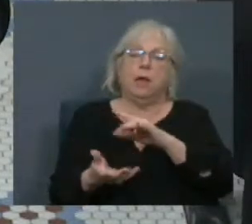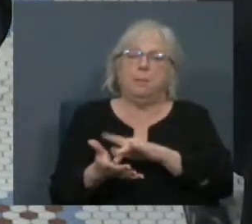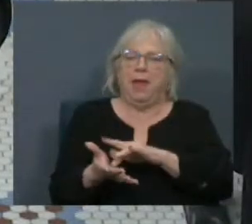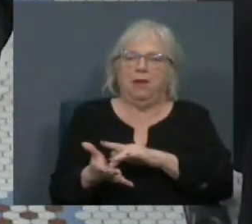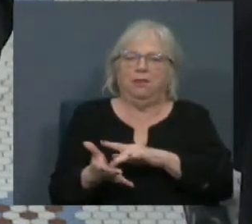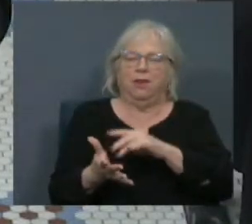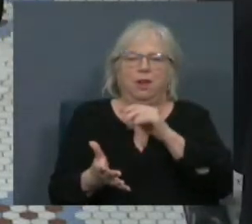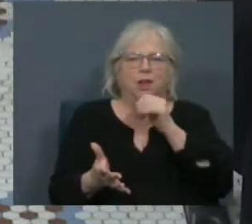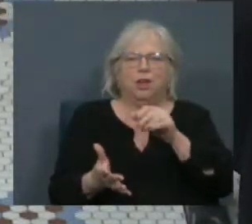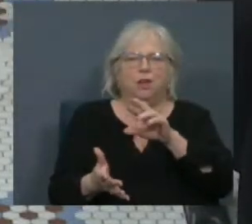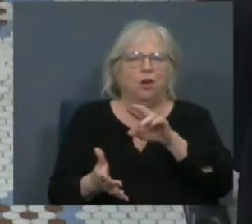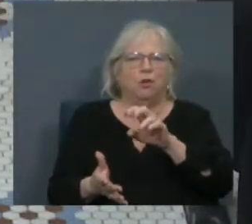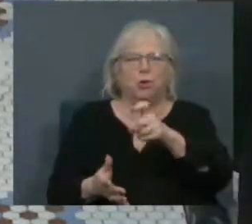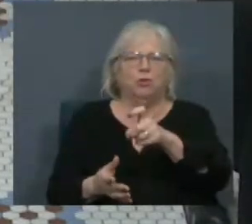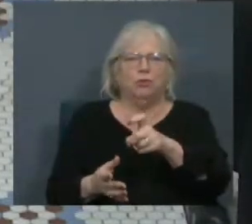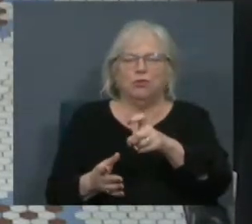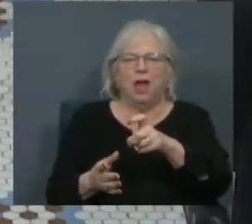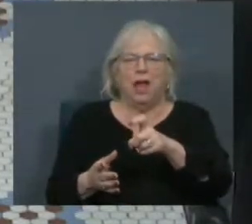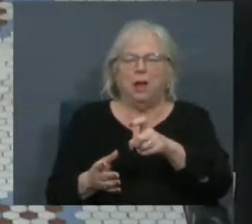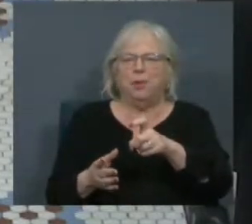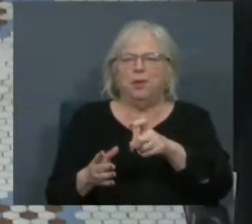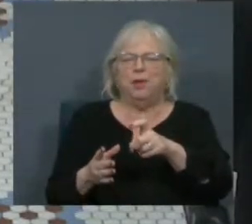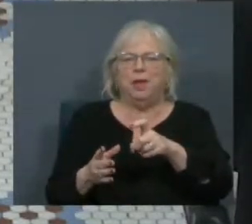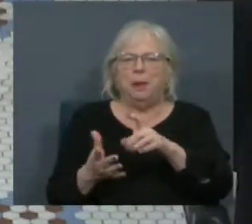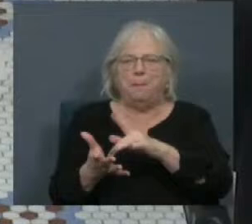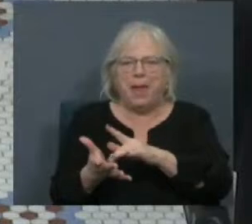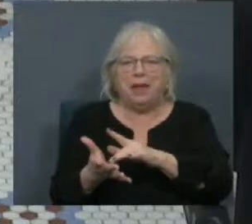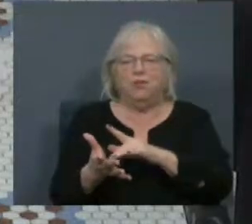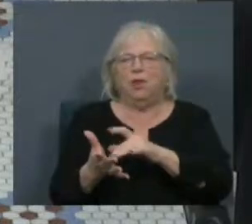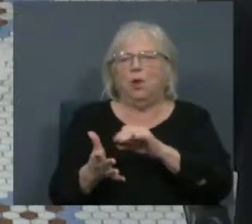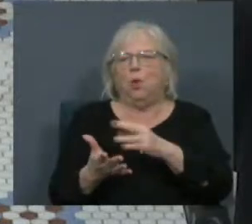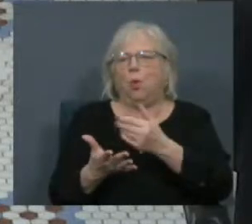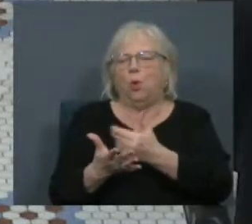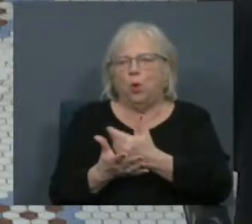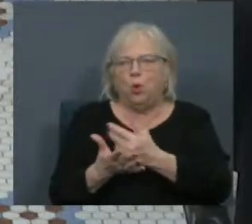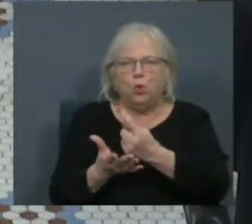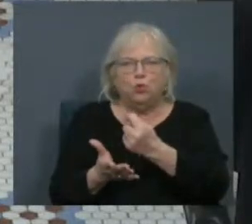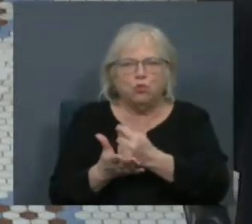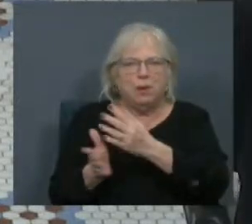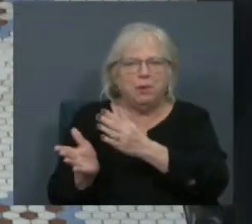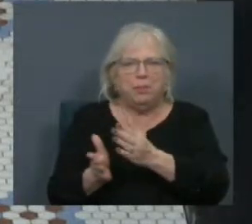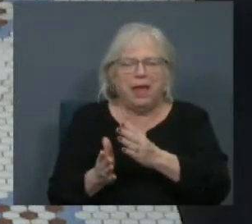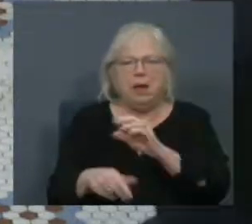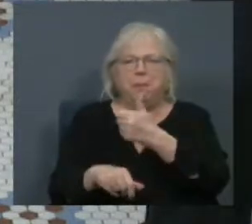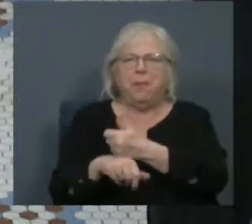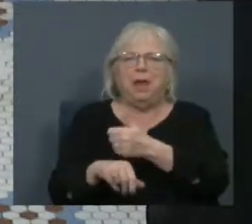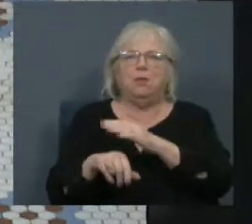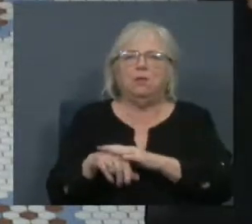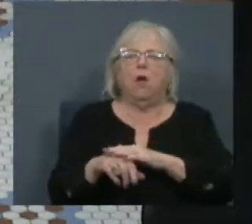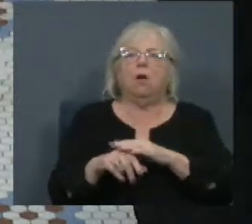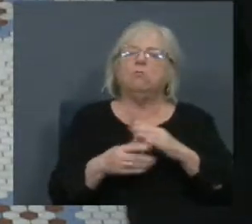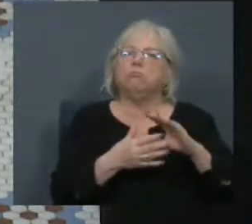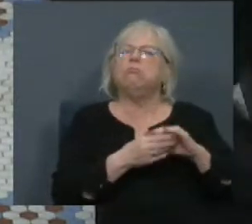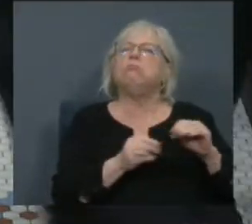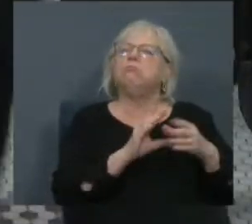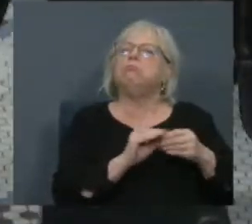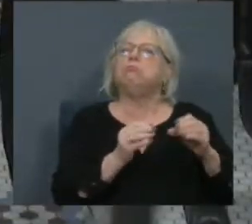don't prescribe a course of treatment, a new course of treatment, based on anecdotal